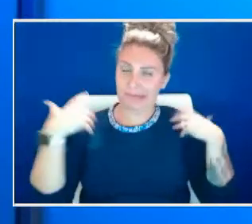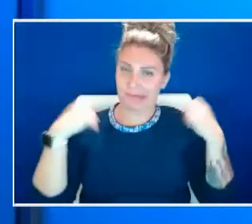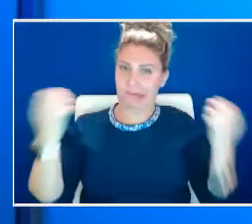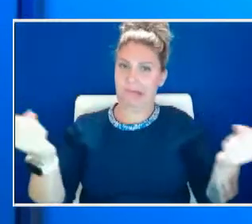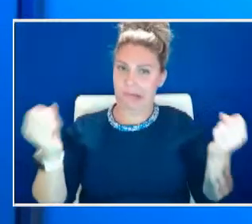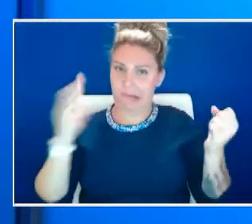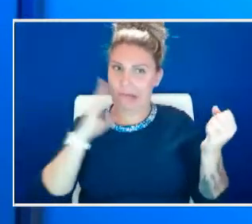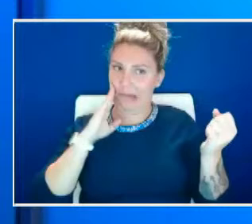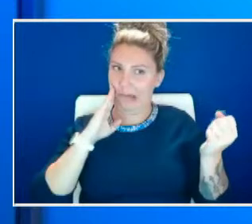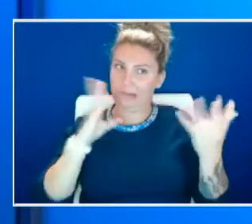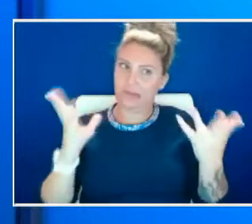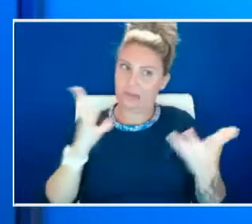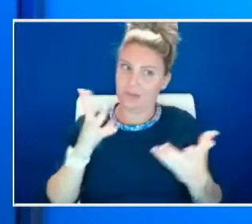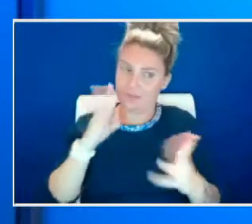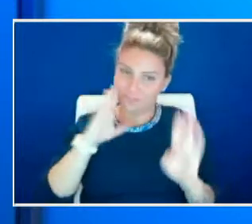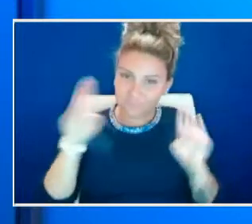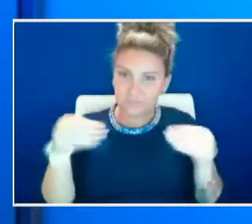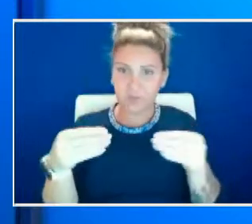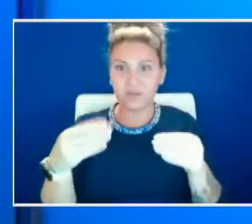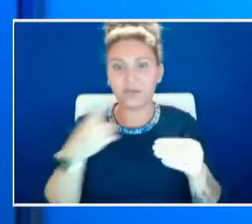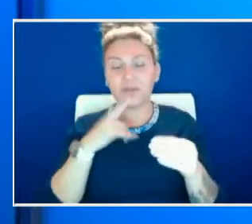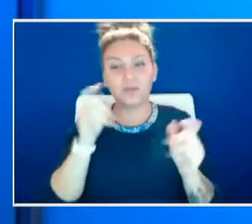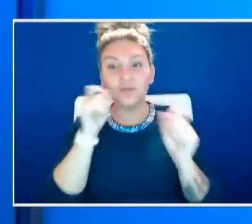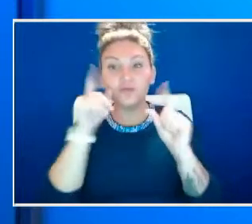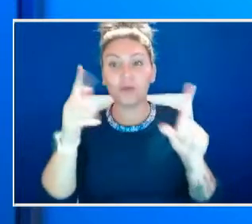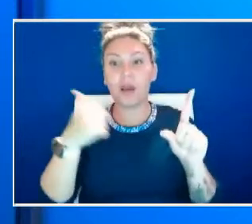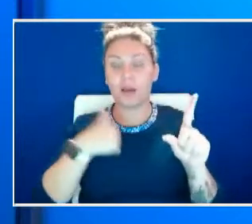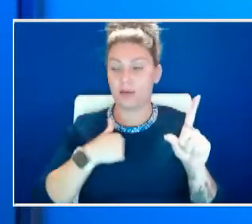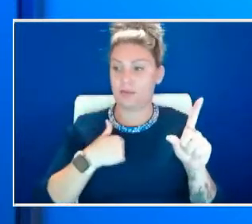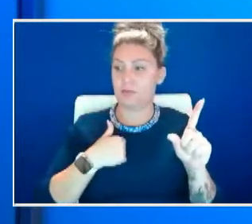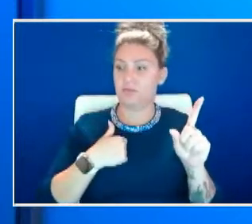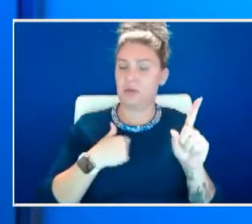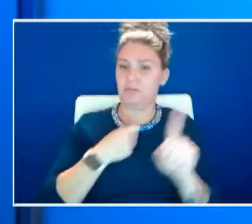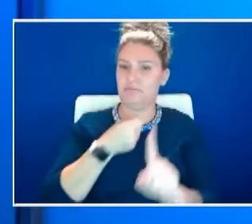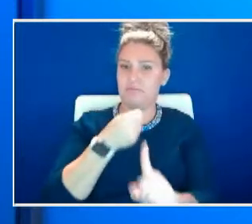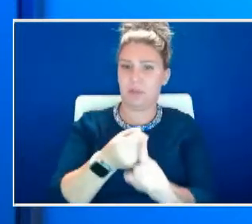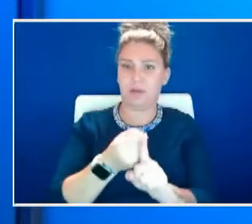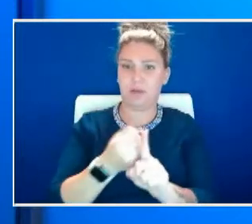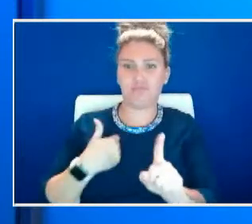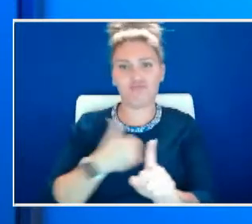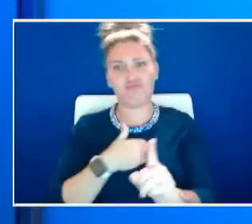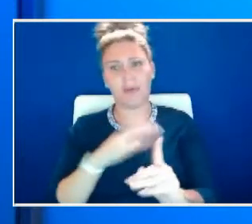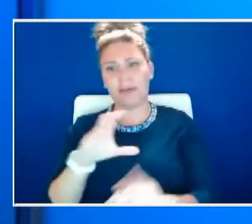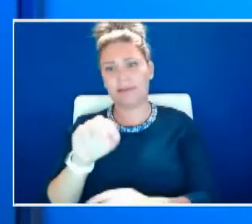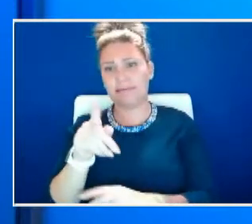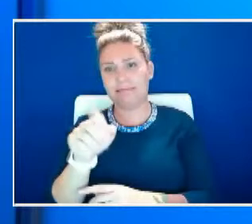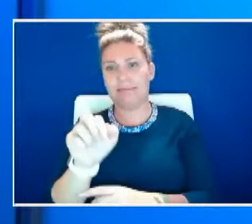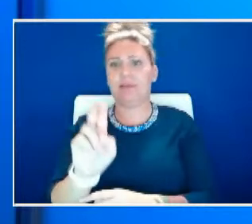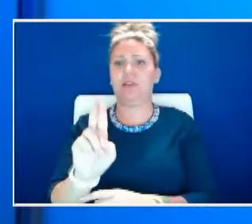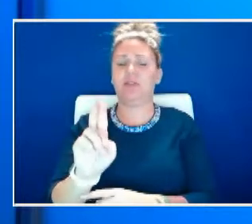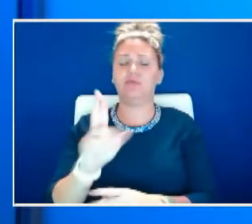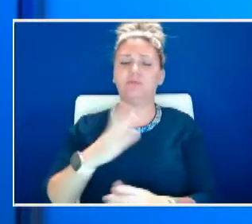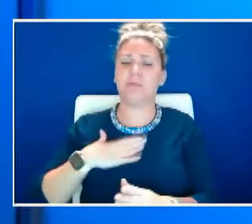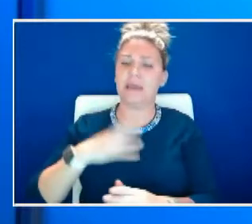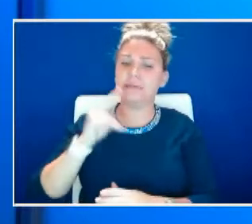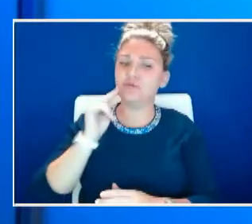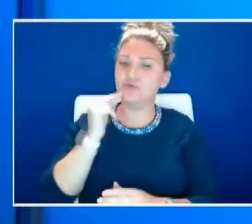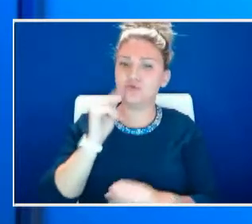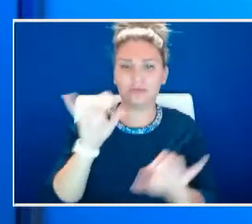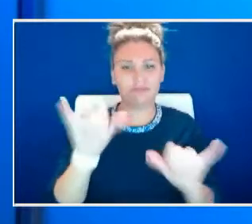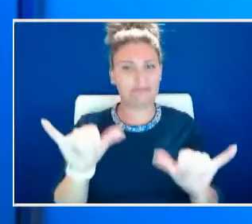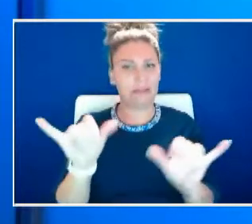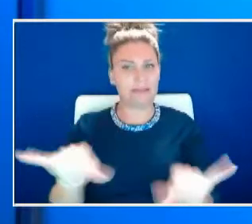were surprised I was the one who would get breast cancer. So yeah, my nutrition stayed the